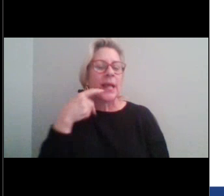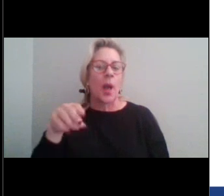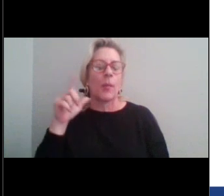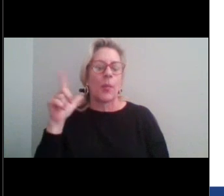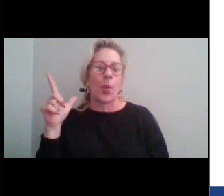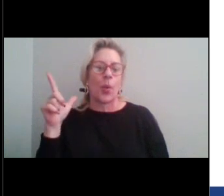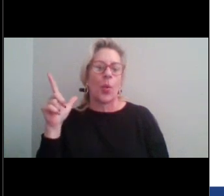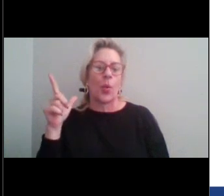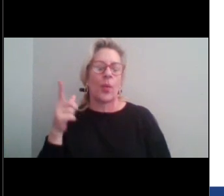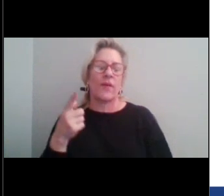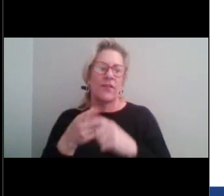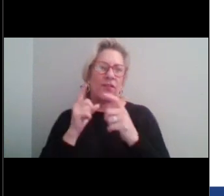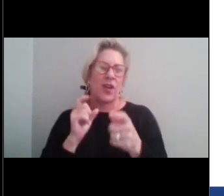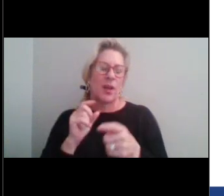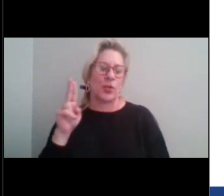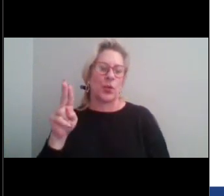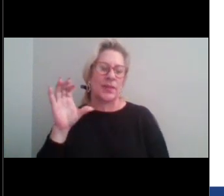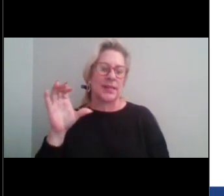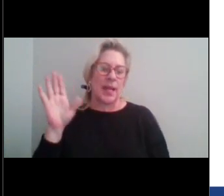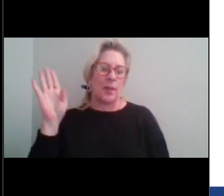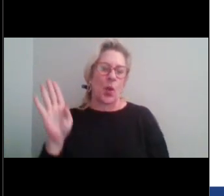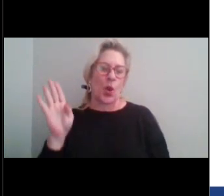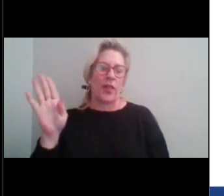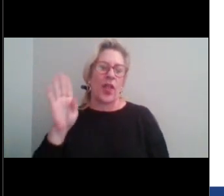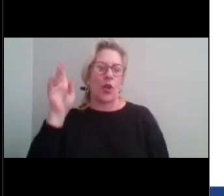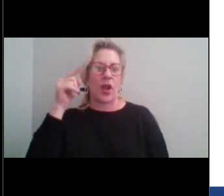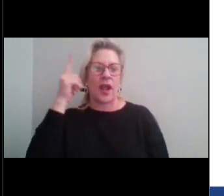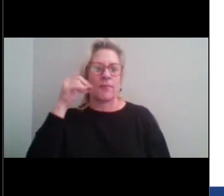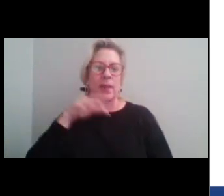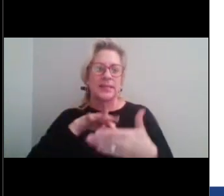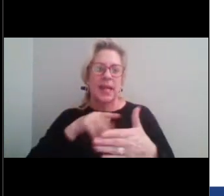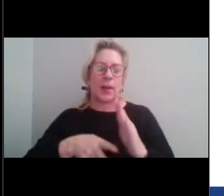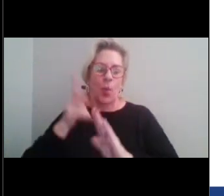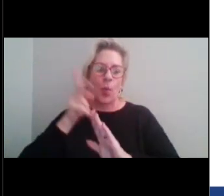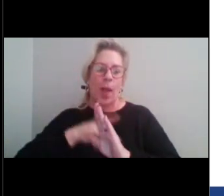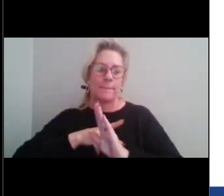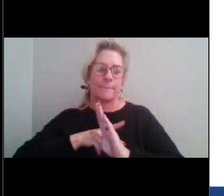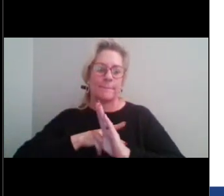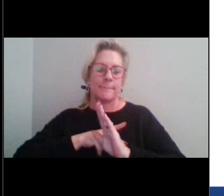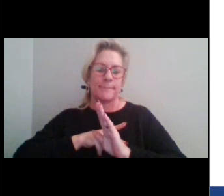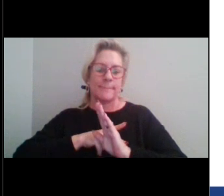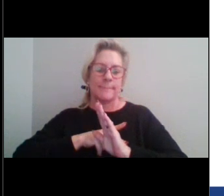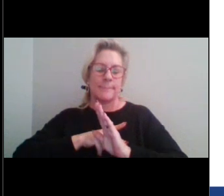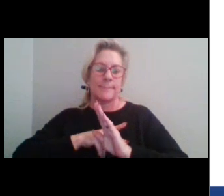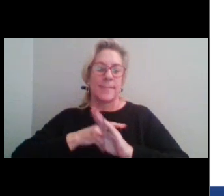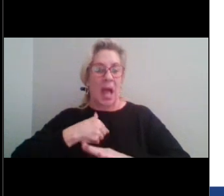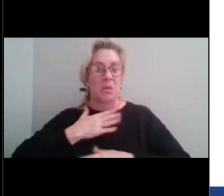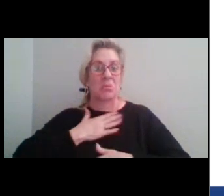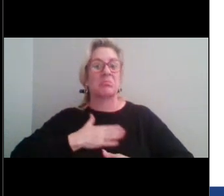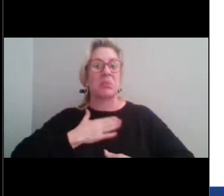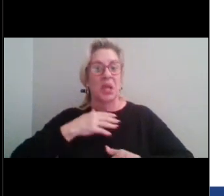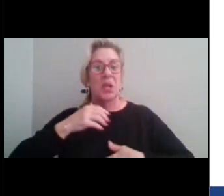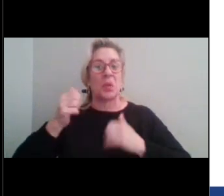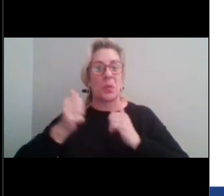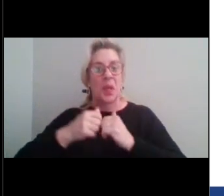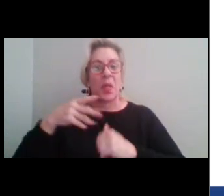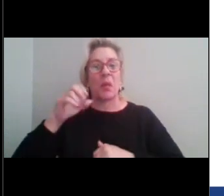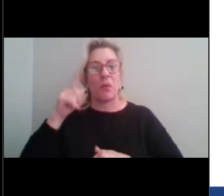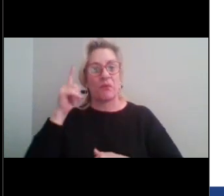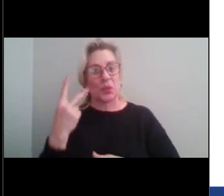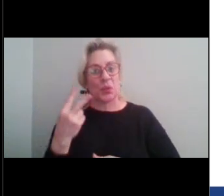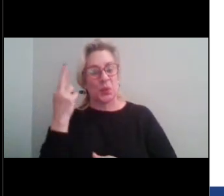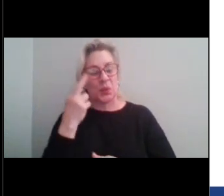came out of UC Berkeley and their government studies program. I was pleased by this poll for two reasons. One,